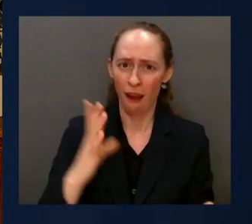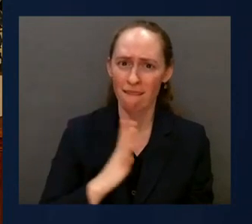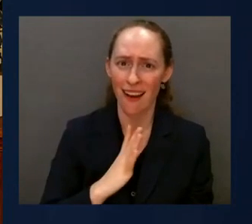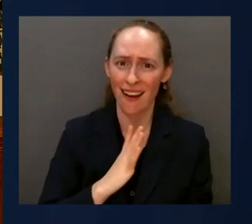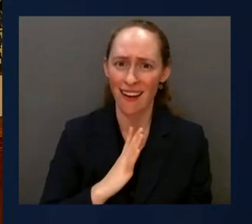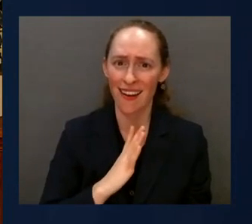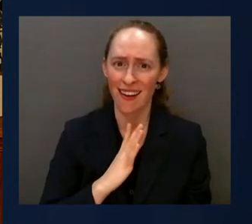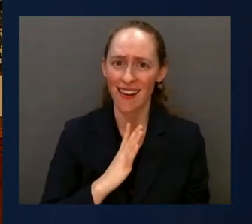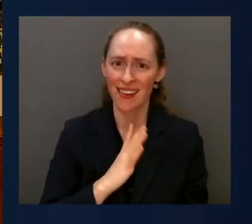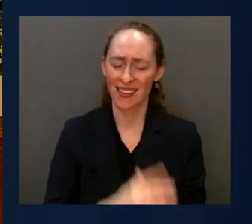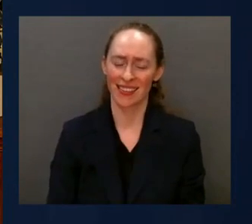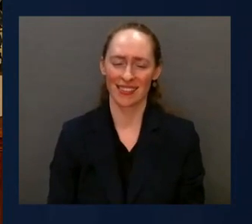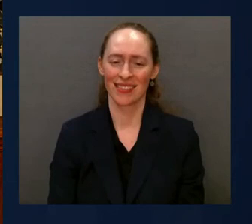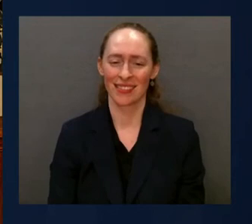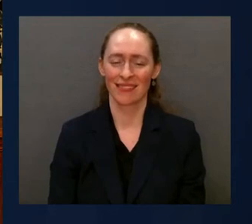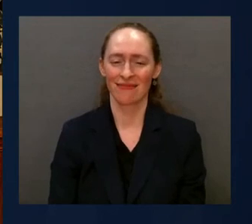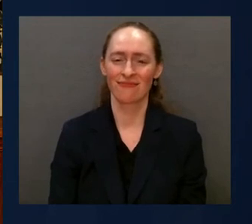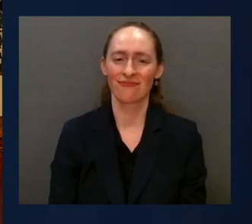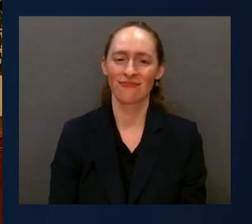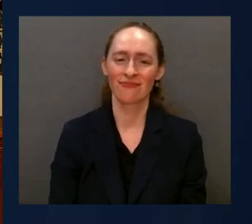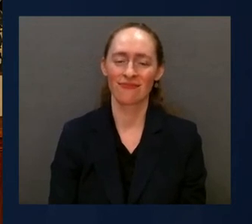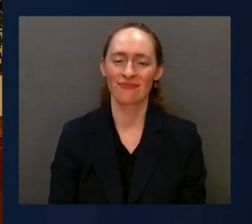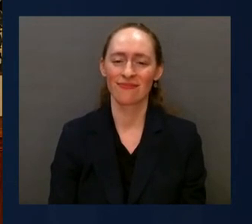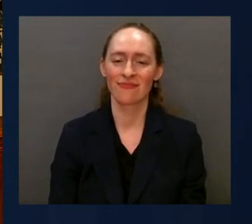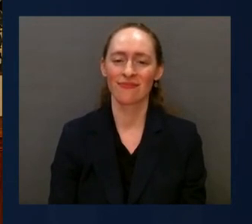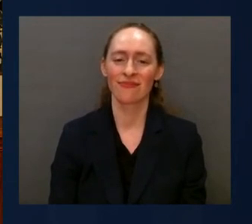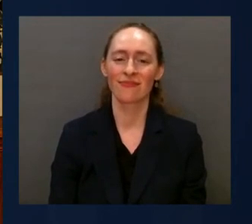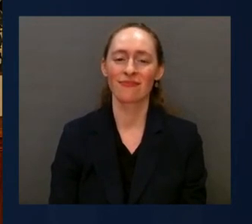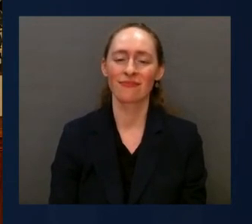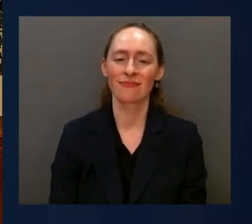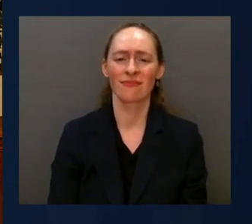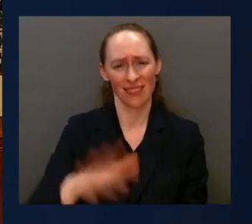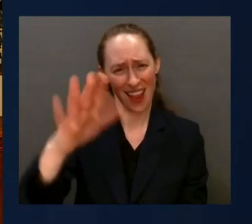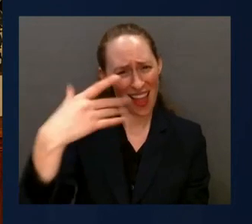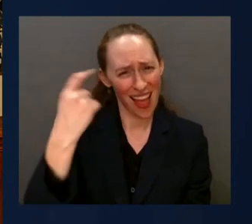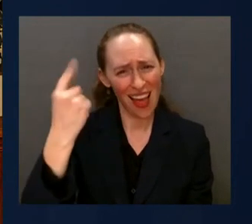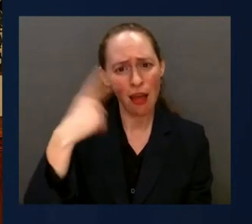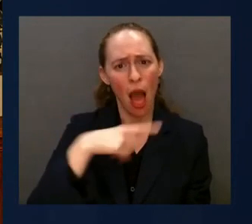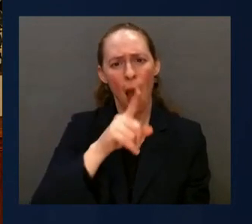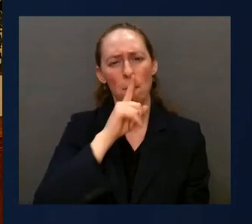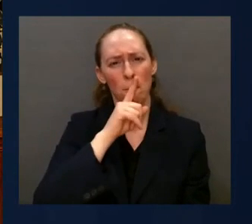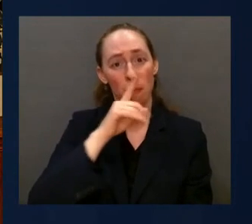Other Republicans say, I'm not saying it's a majority of you. I don't even think it's even a significant.